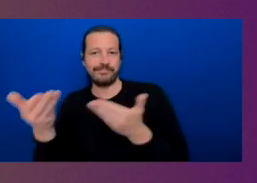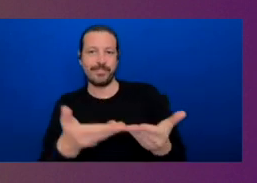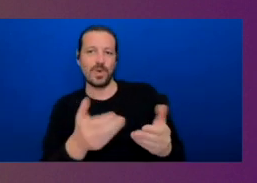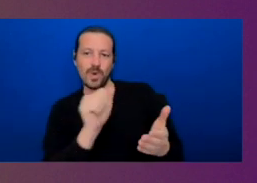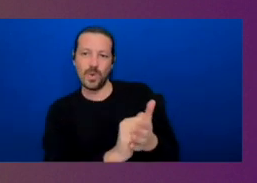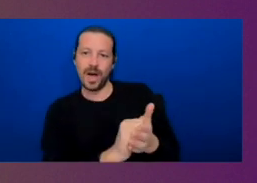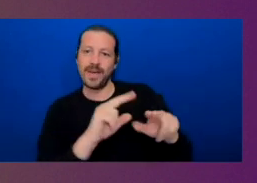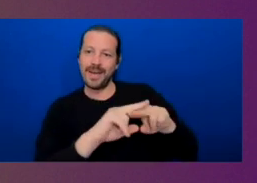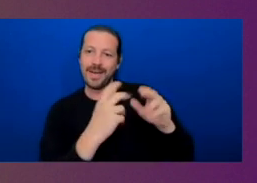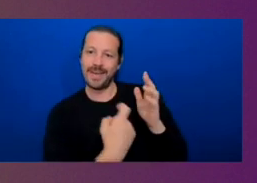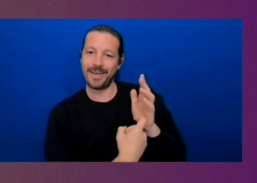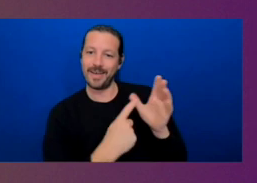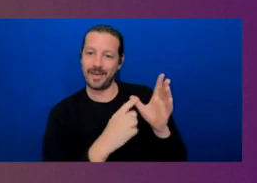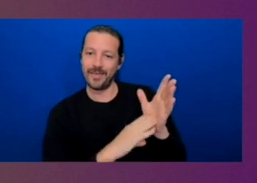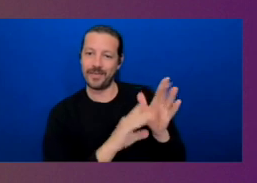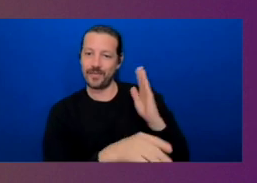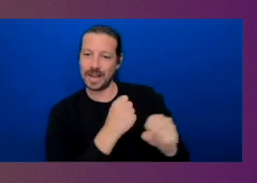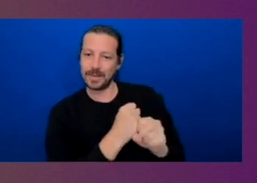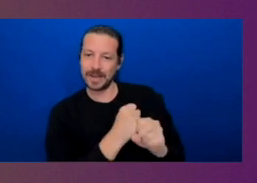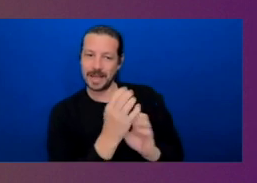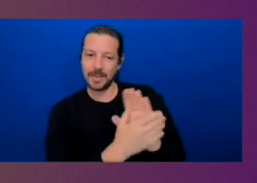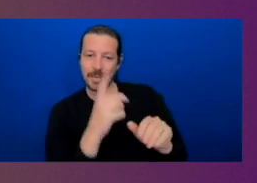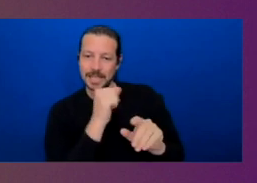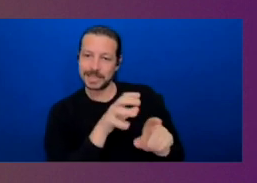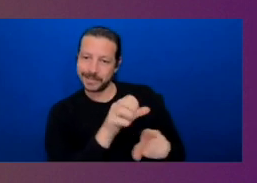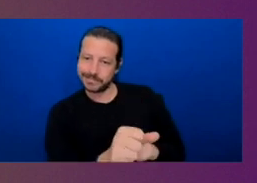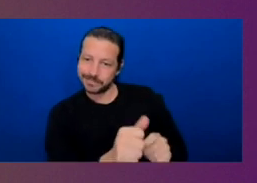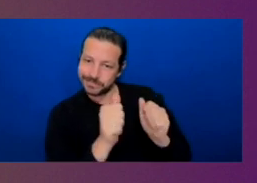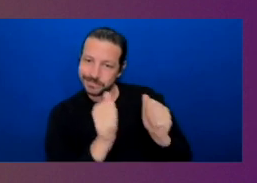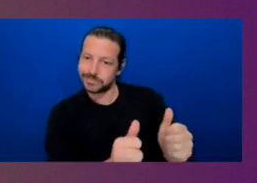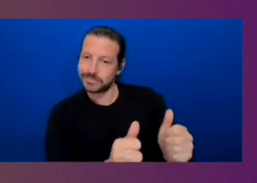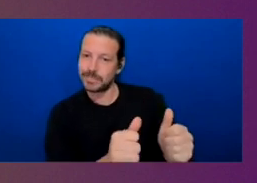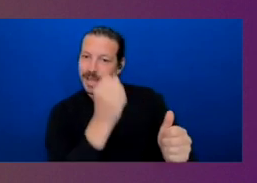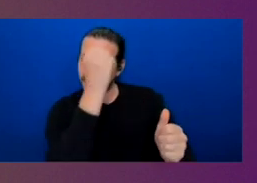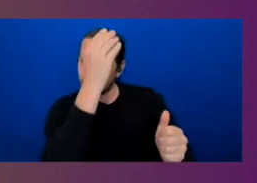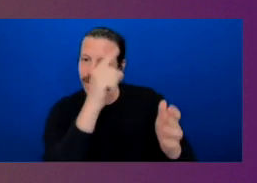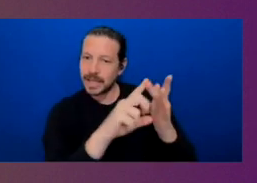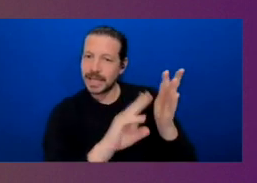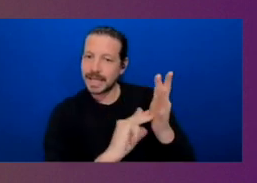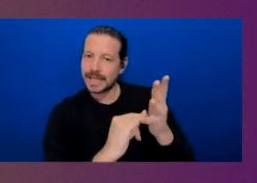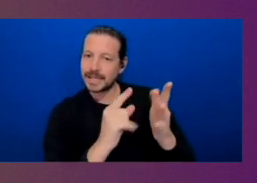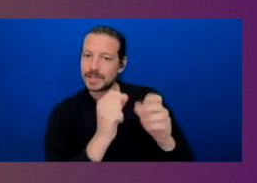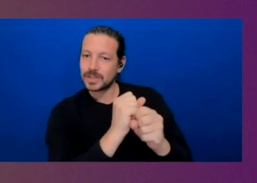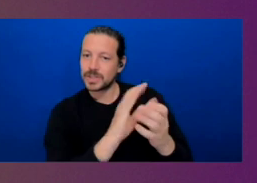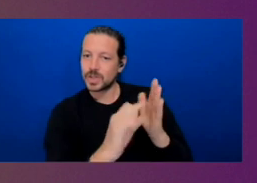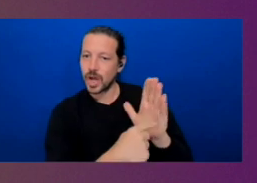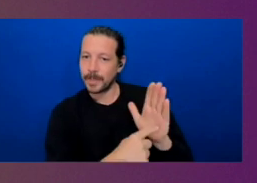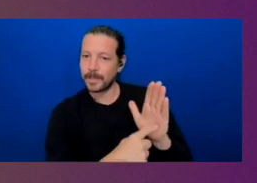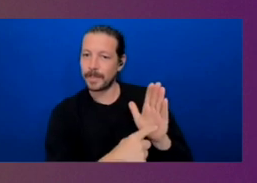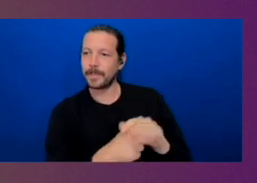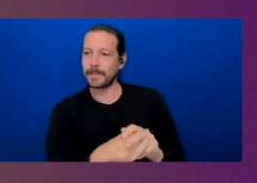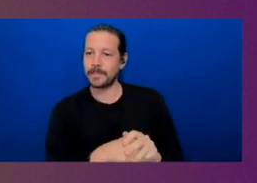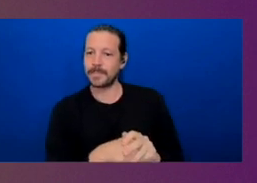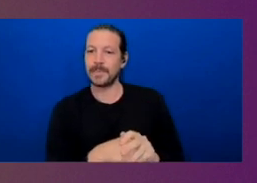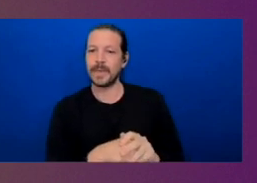you trusted insight. And that's you need to know that you can trust what you're hearing to make a better decision on the